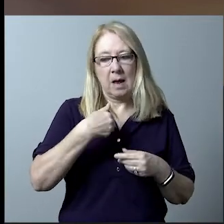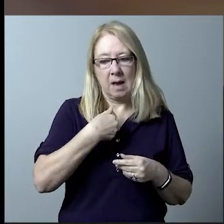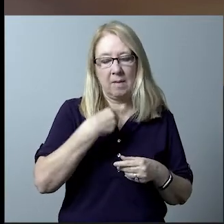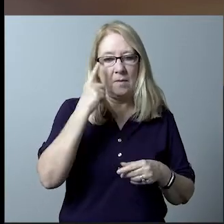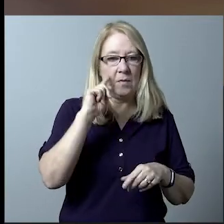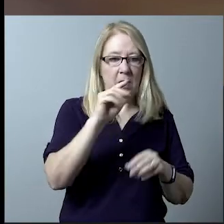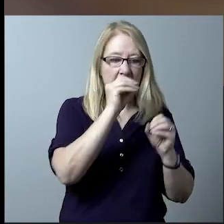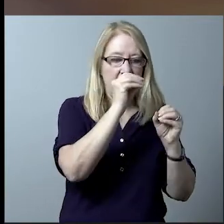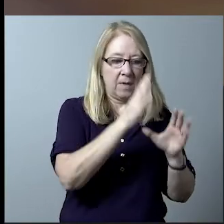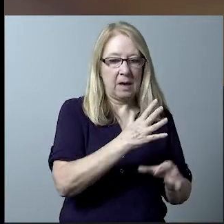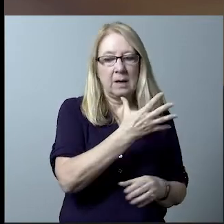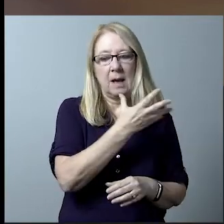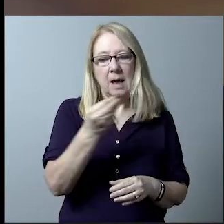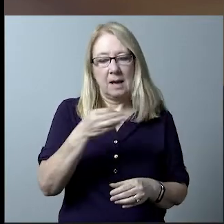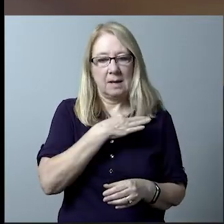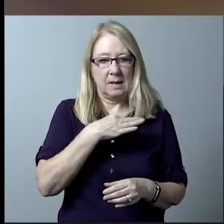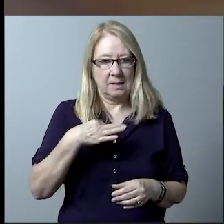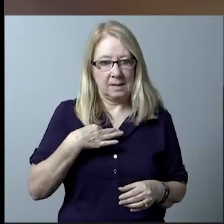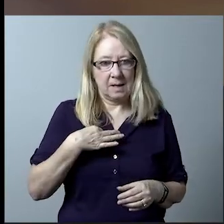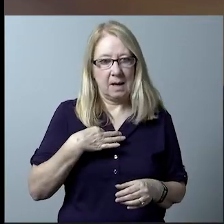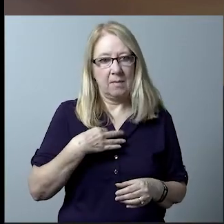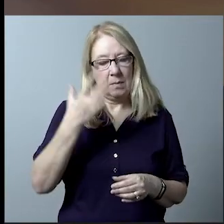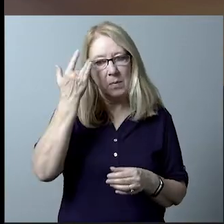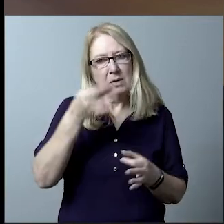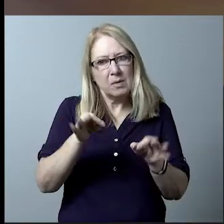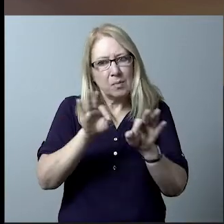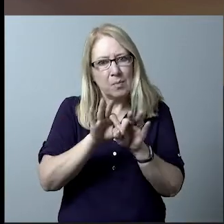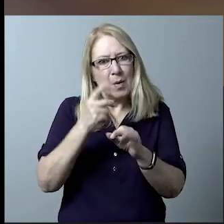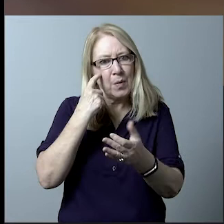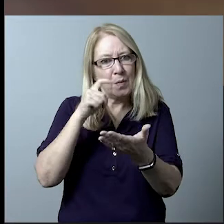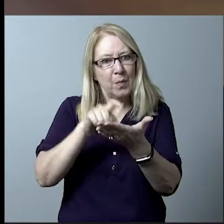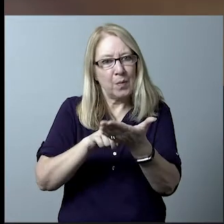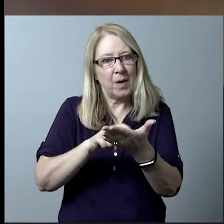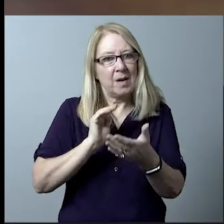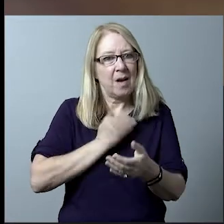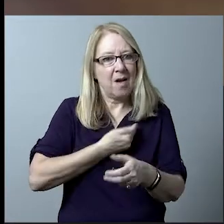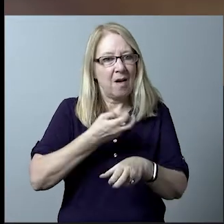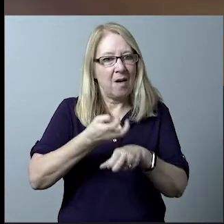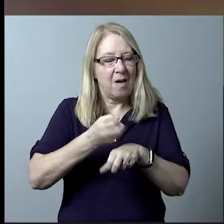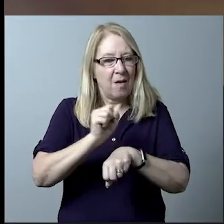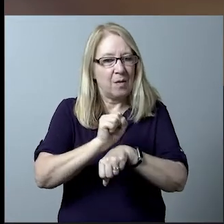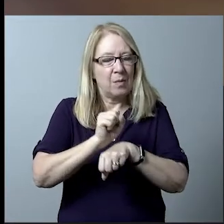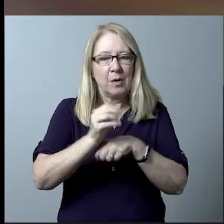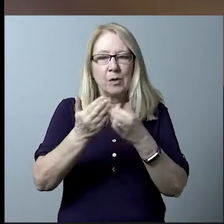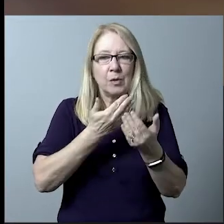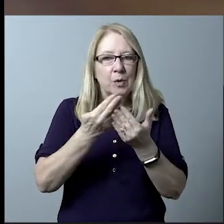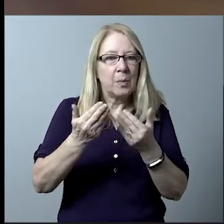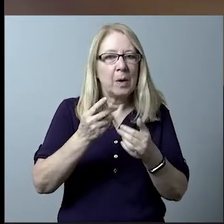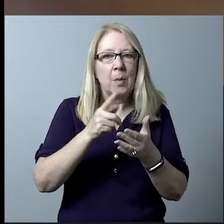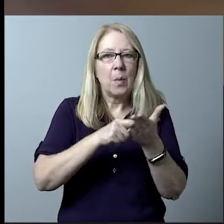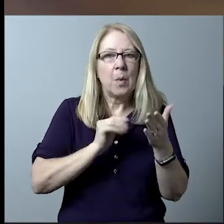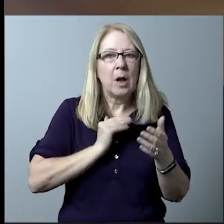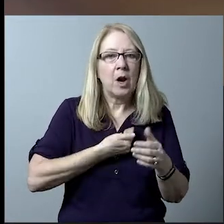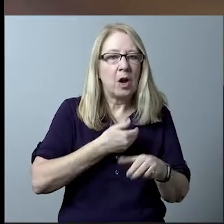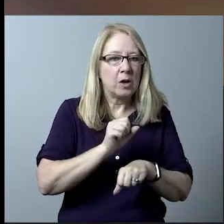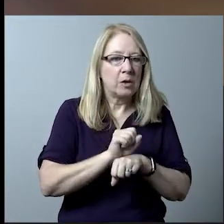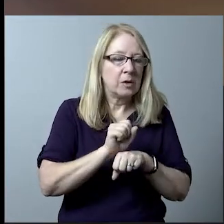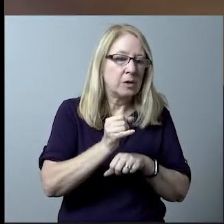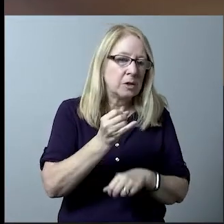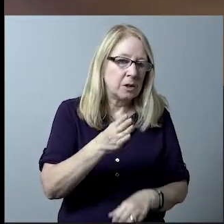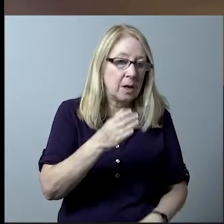accept kudos for faculty or staff on campus, as we know it's important to be recognized for the hard work we're doing, regardless of our